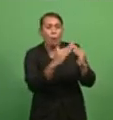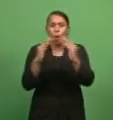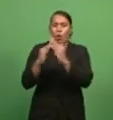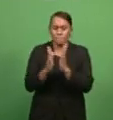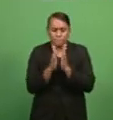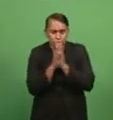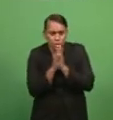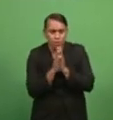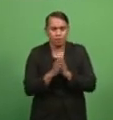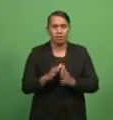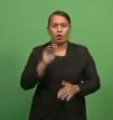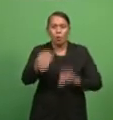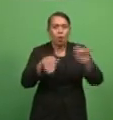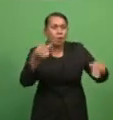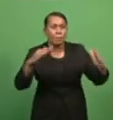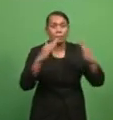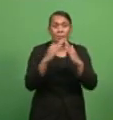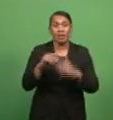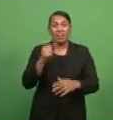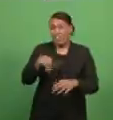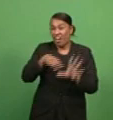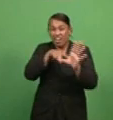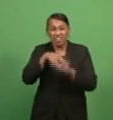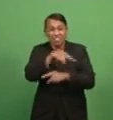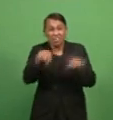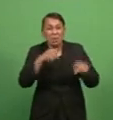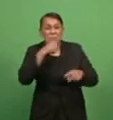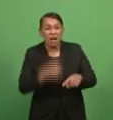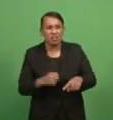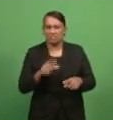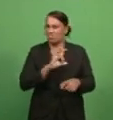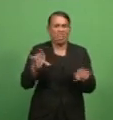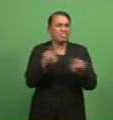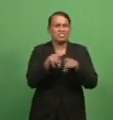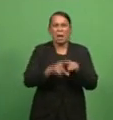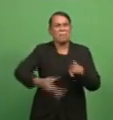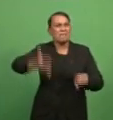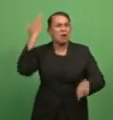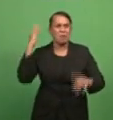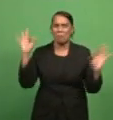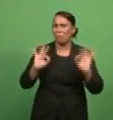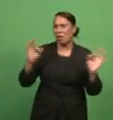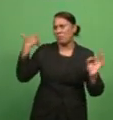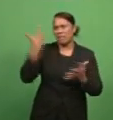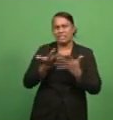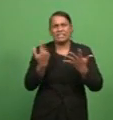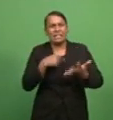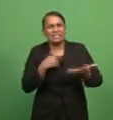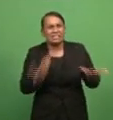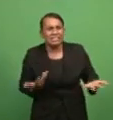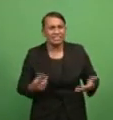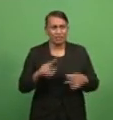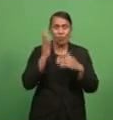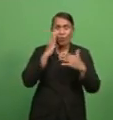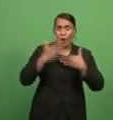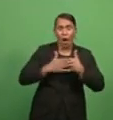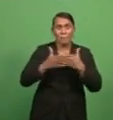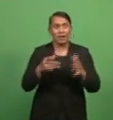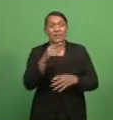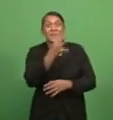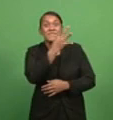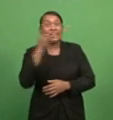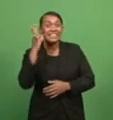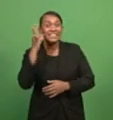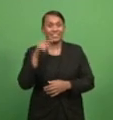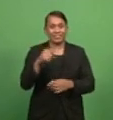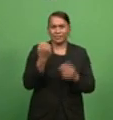these young men, things won't be as before. Previously, as soon as we open our fast and finish with our prayers, the